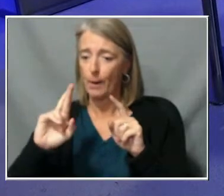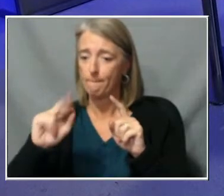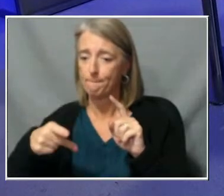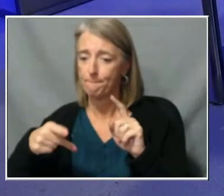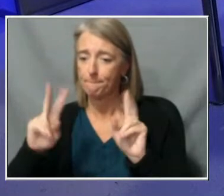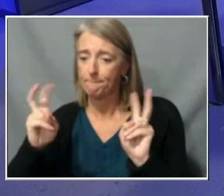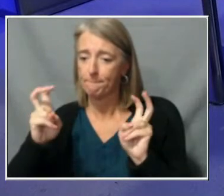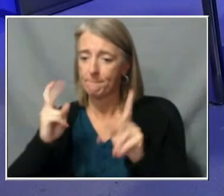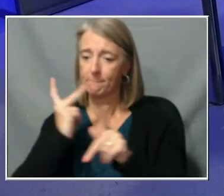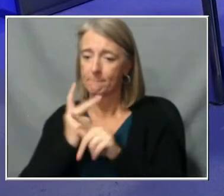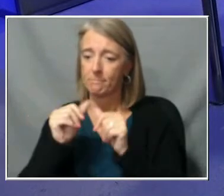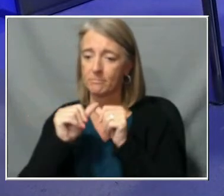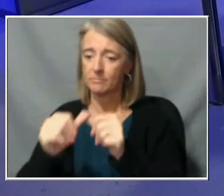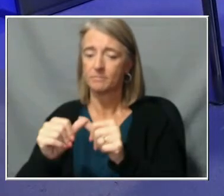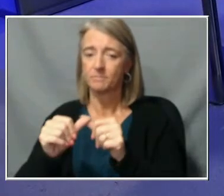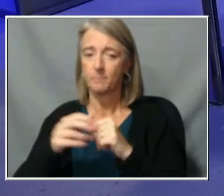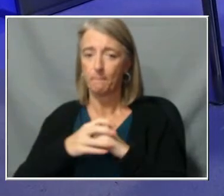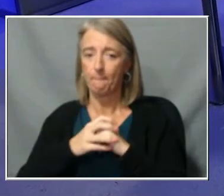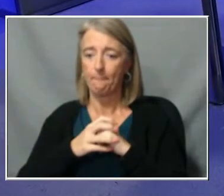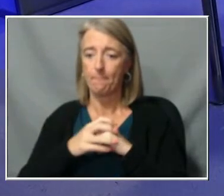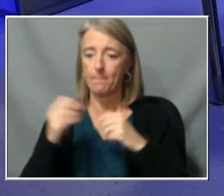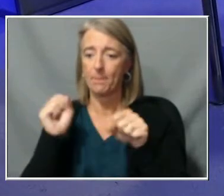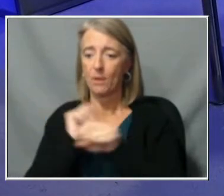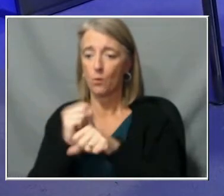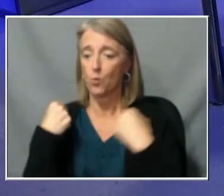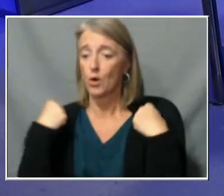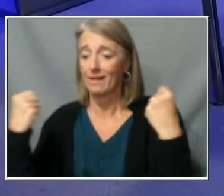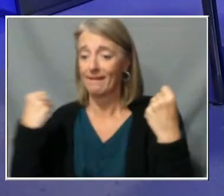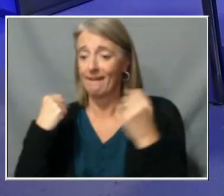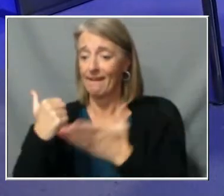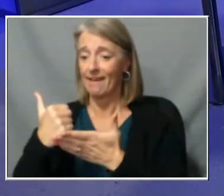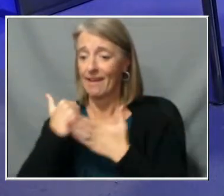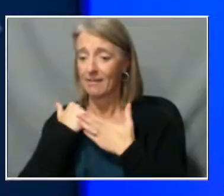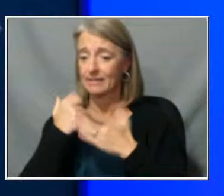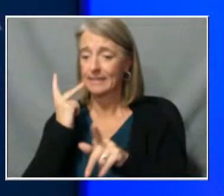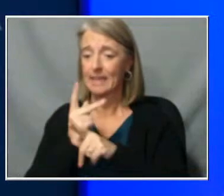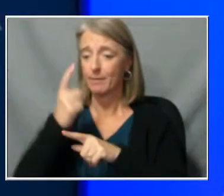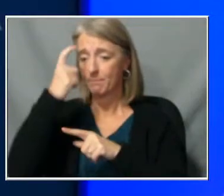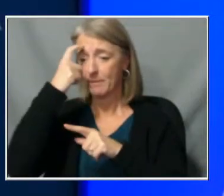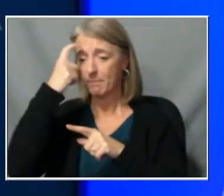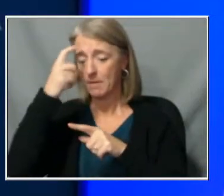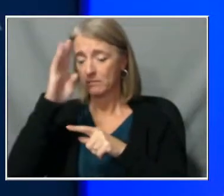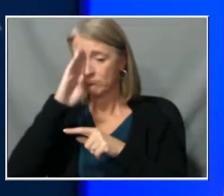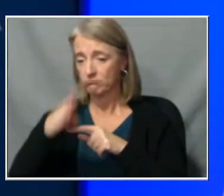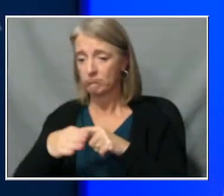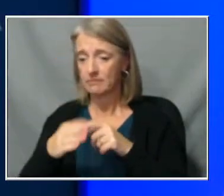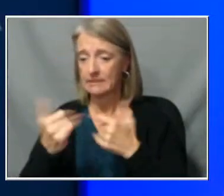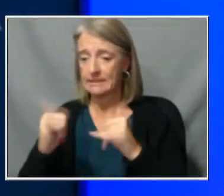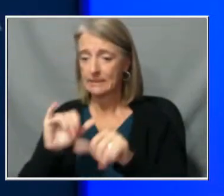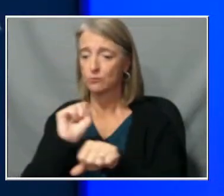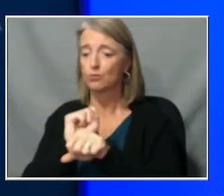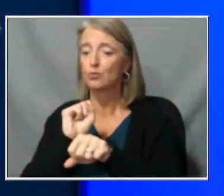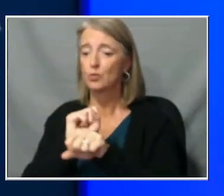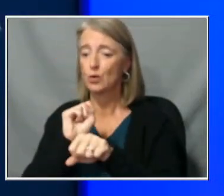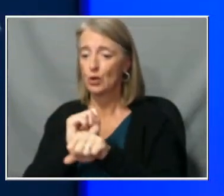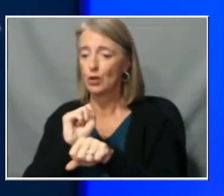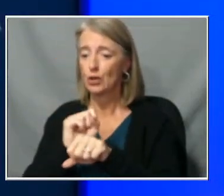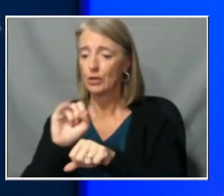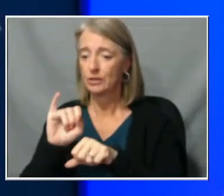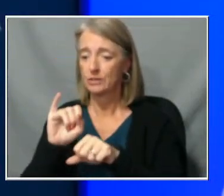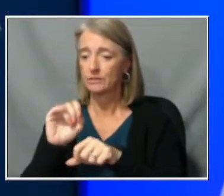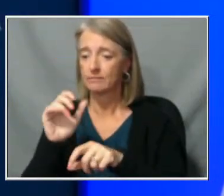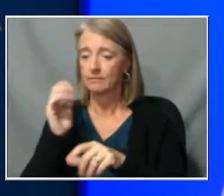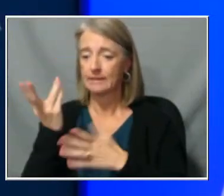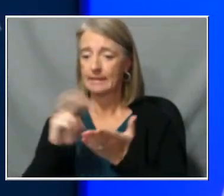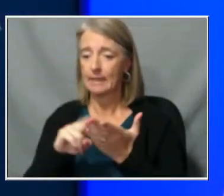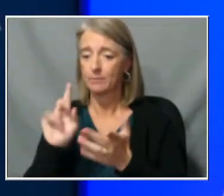Well, I think working out helps me if I'm keeping my mind sharp, for one thing. And still working. And yeah, Getting up every day, going into your job.